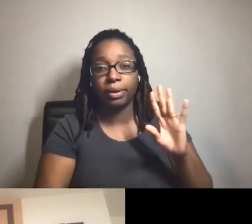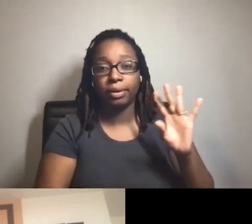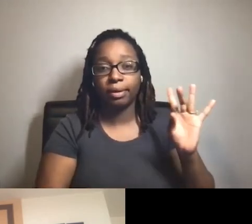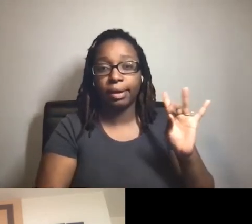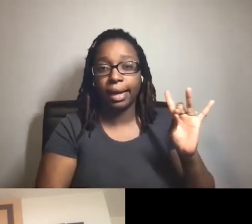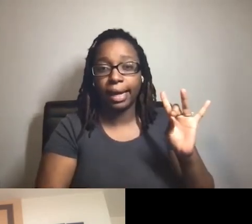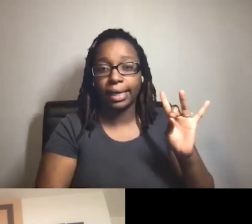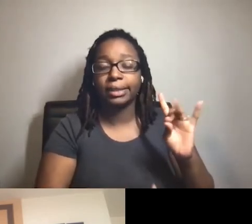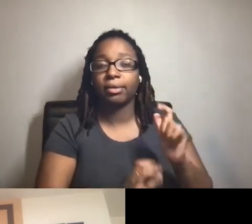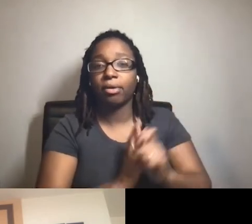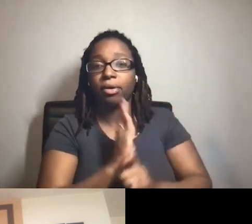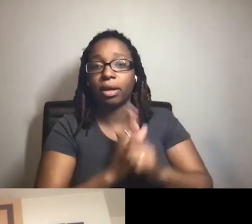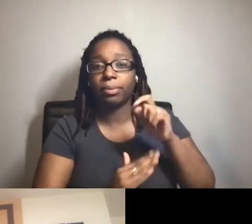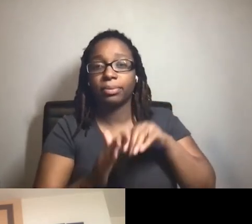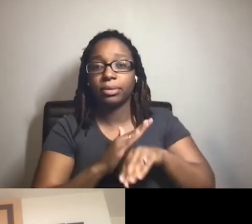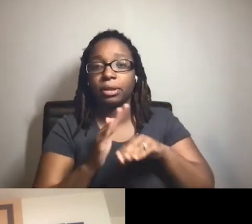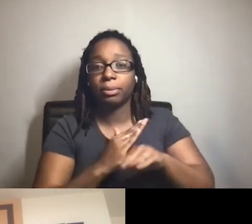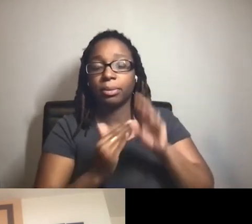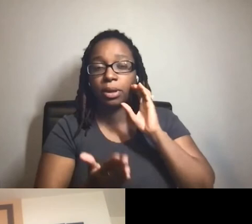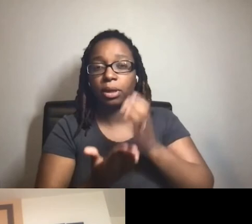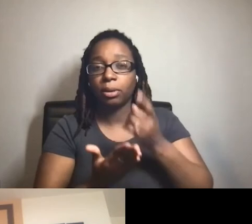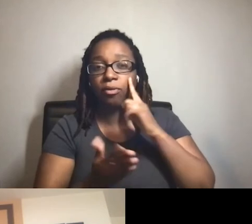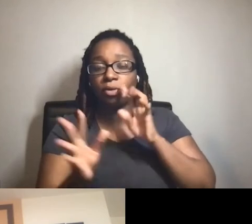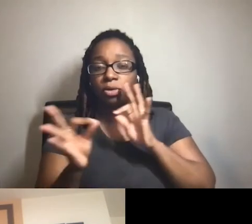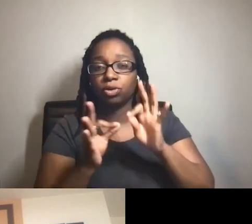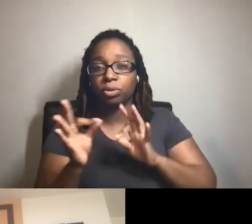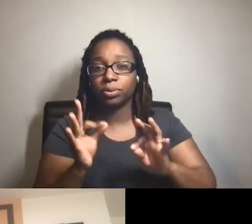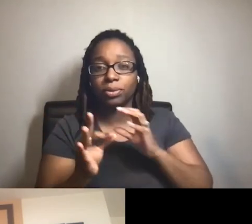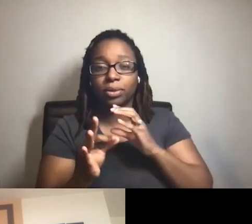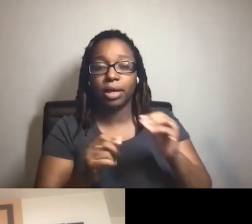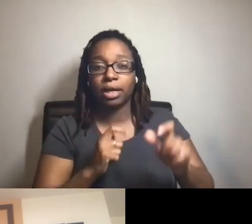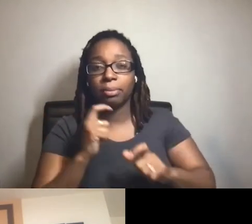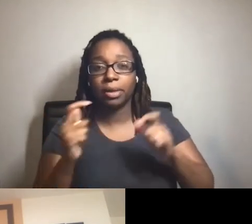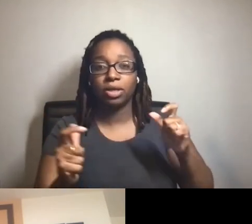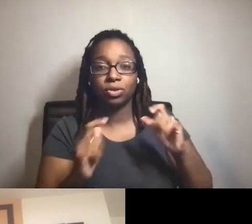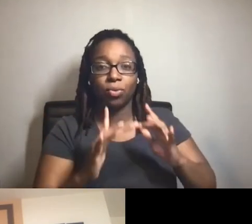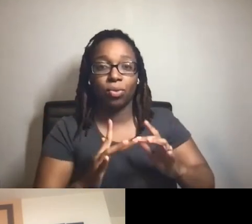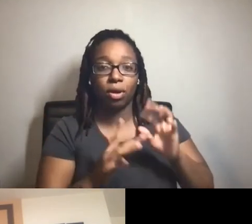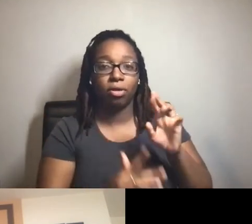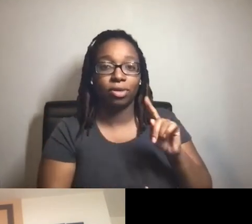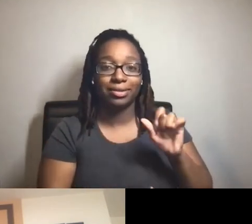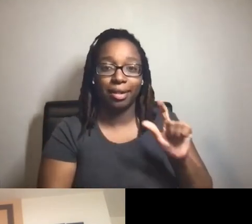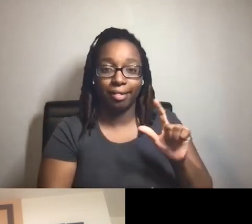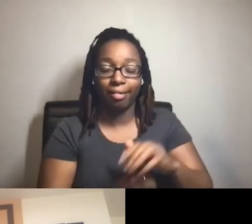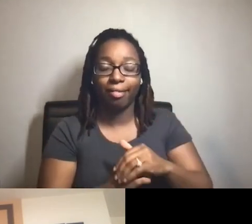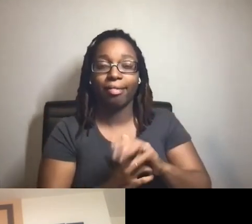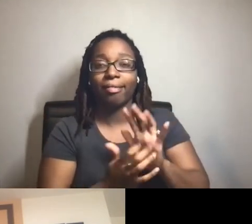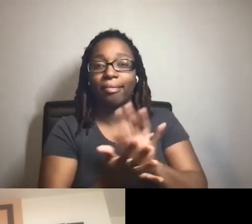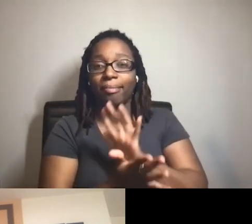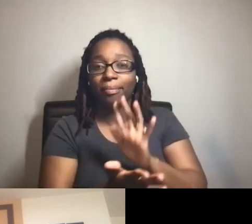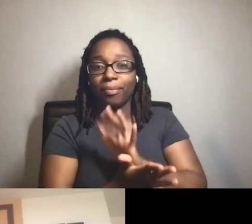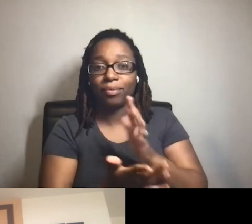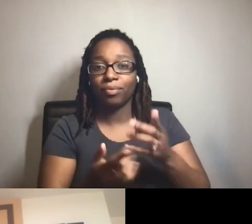and accessible image descriptions for review imagery in online retail. The paper is authored